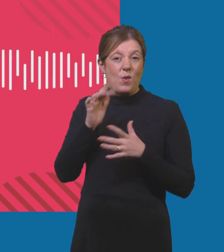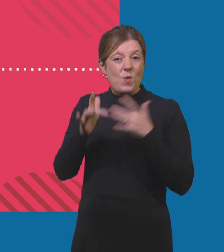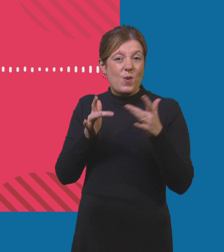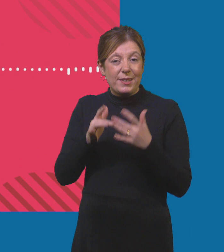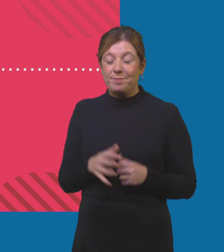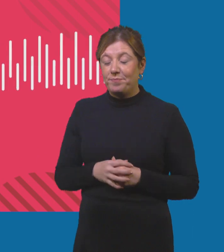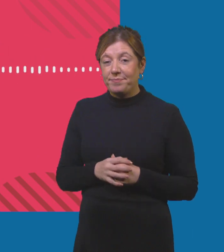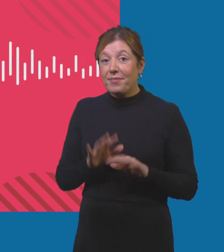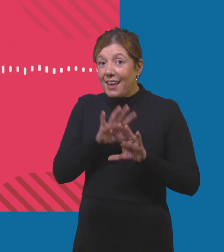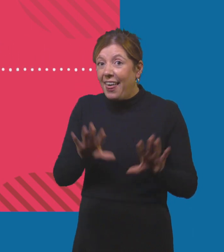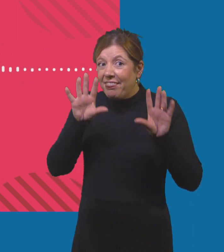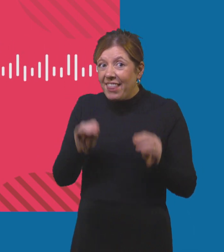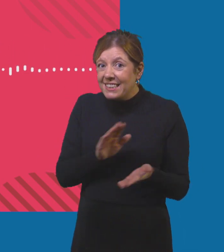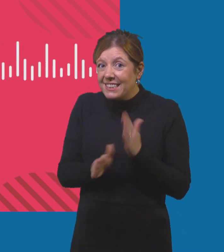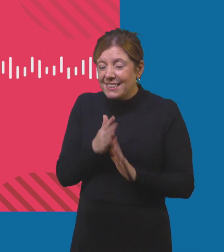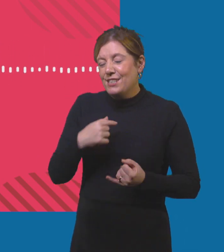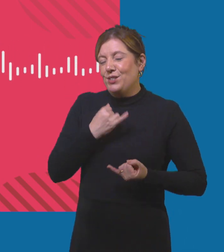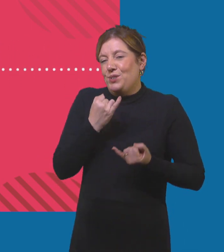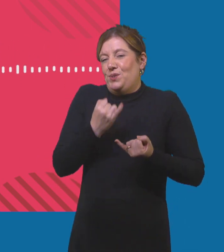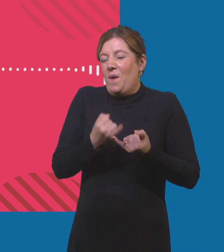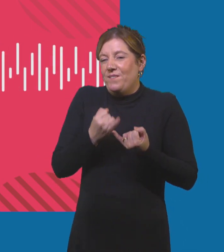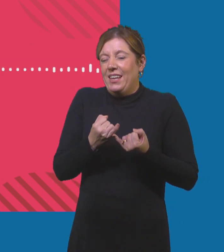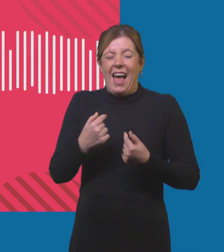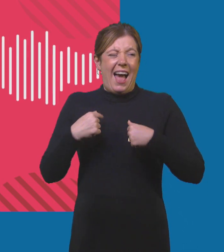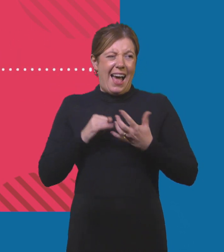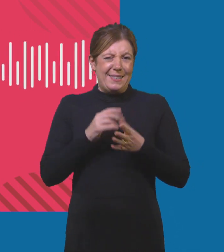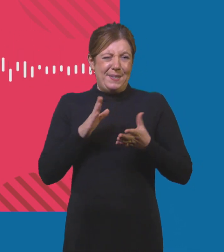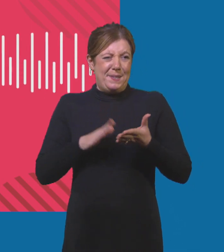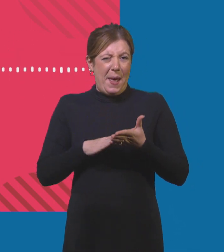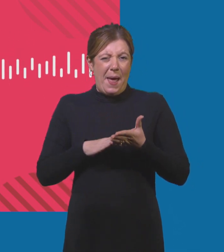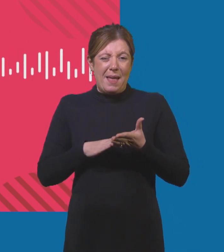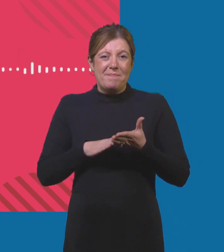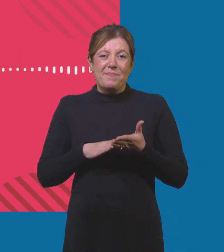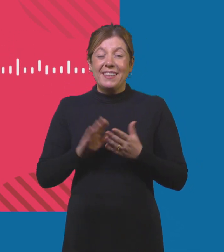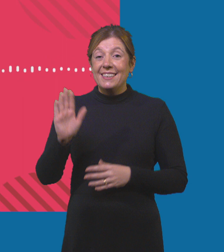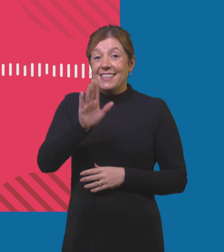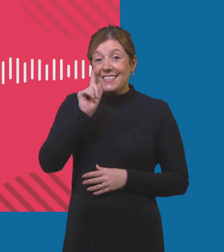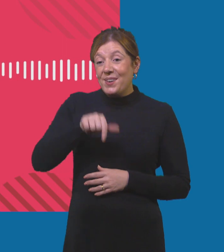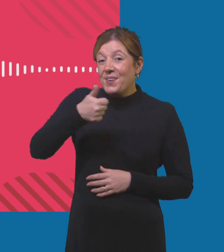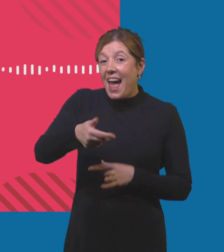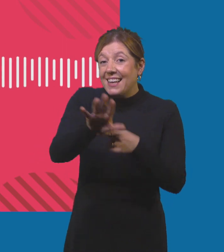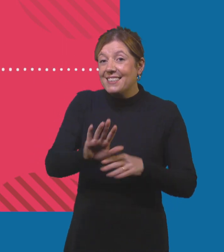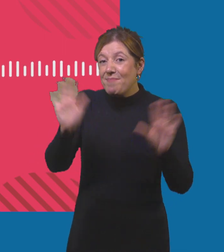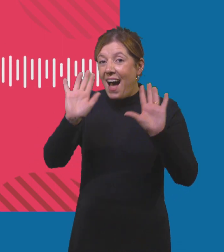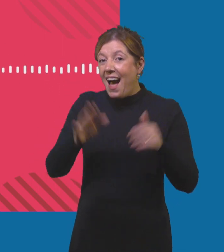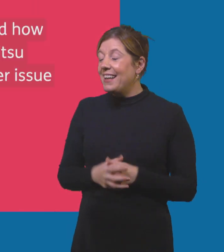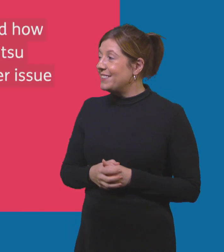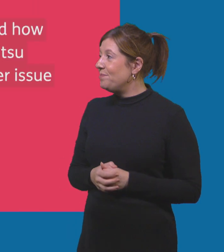motability.org.uk. And that's it. I'm Sophie Marie Odom. Oh, and I'm Samantha Rank. See you next time. Bye.